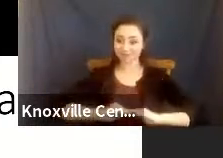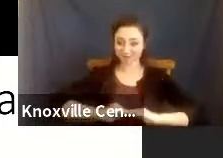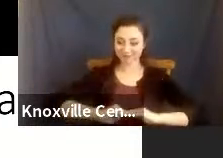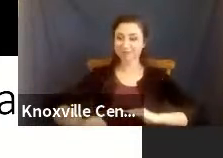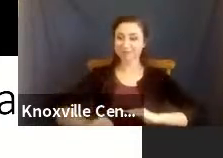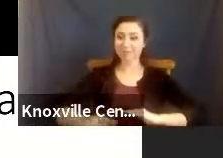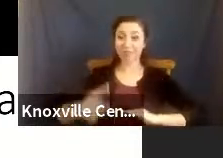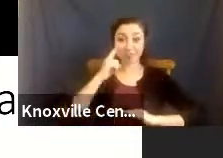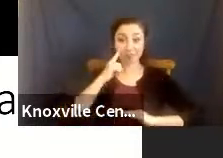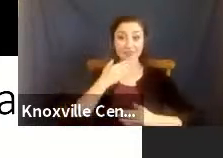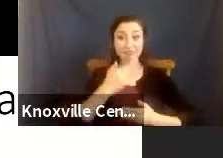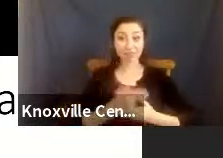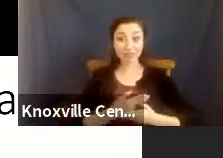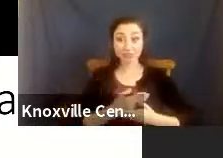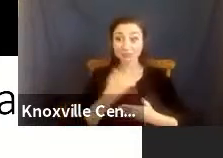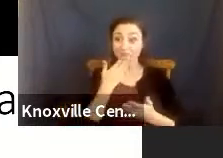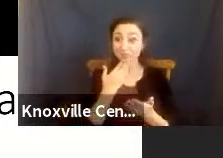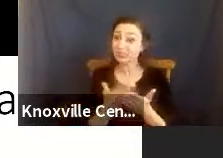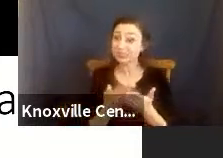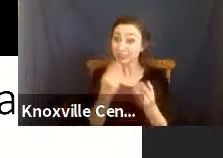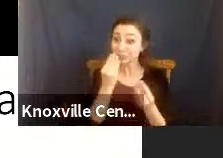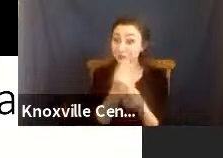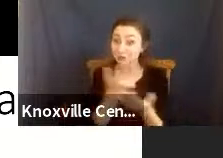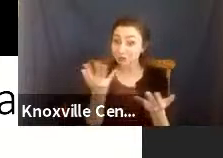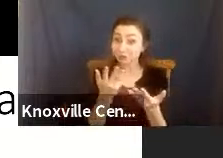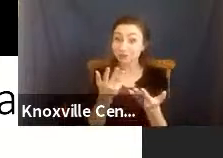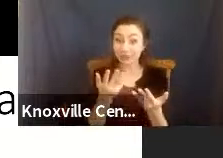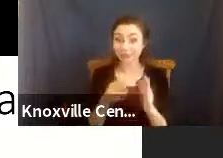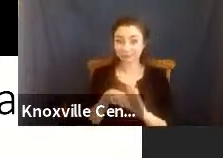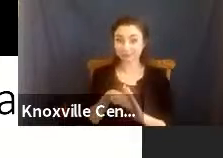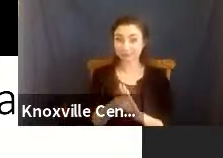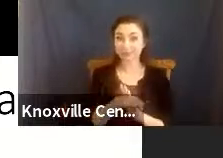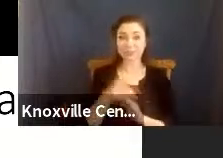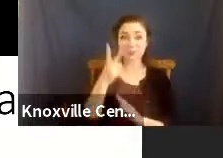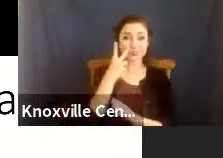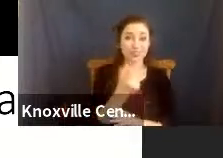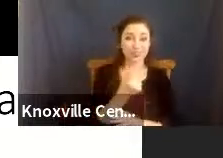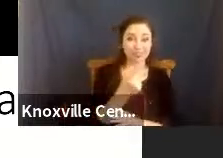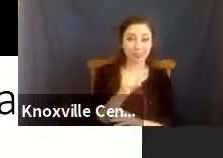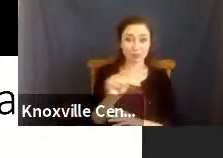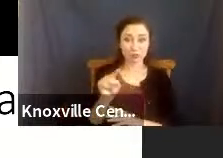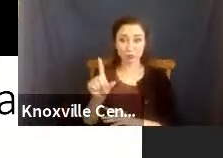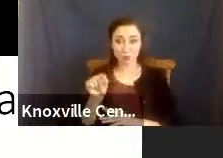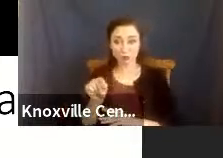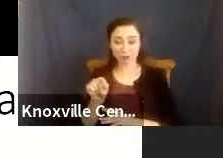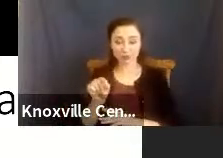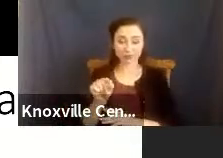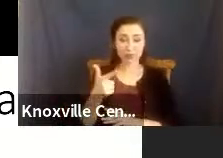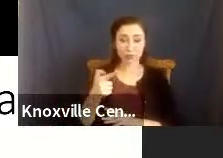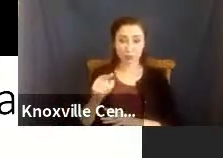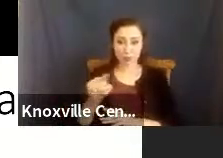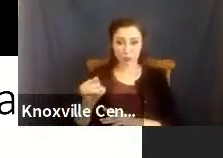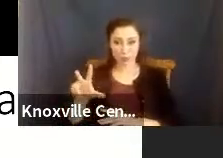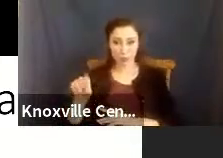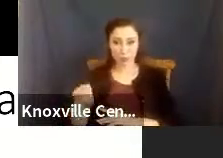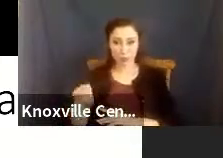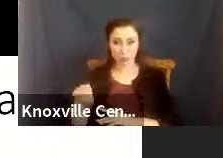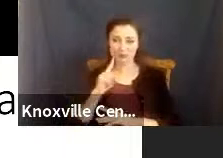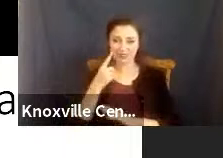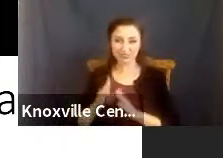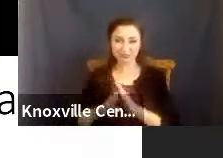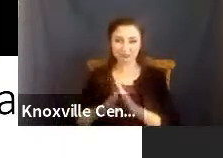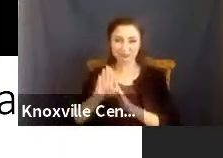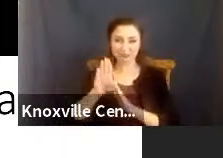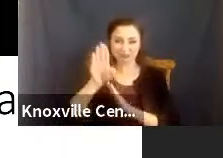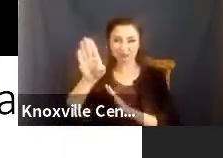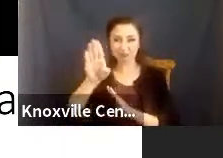be perceived as good news. Certainly you see 11 to 20 and then 21 to 30 with significant growth,